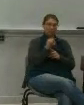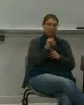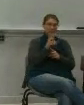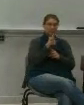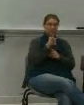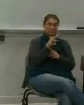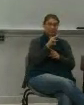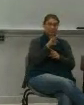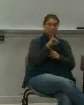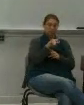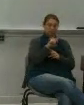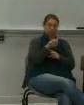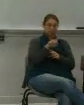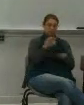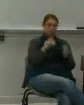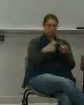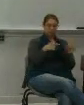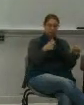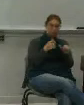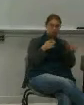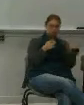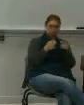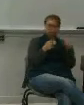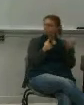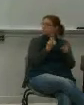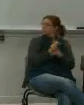as opposed to these other forms.